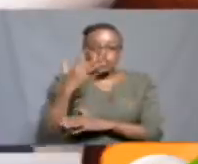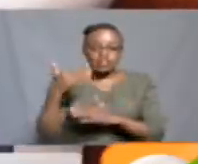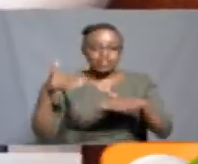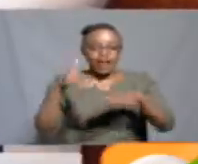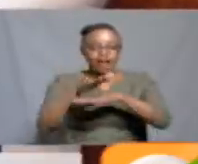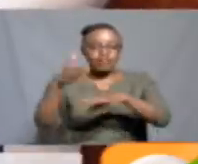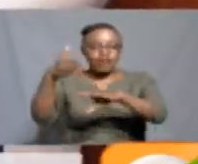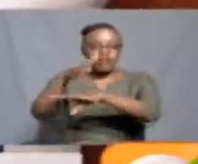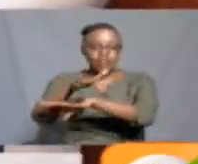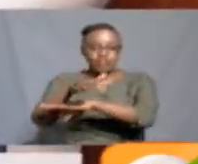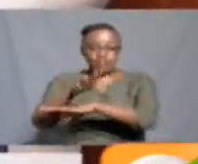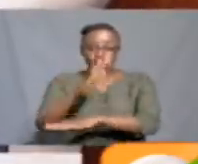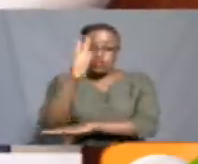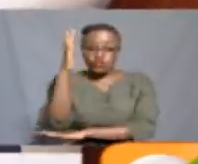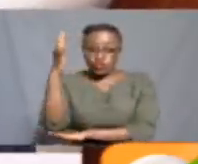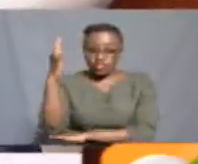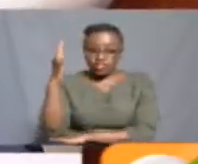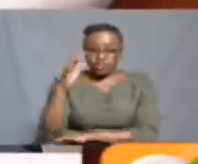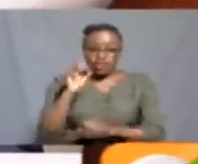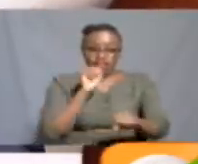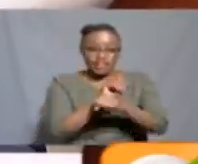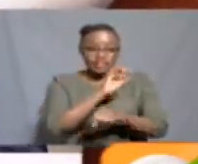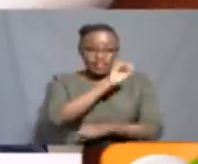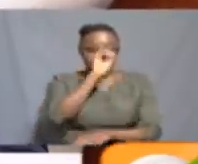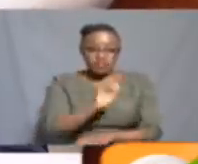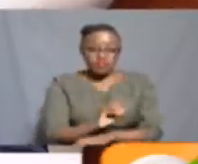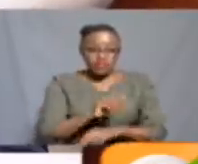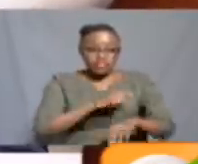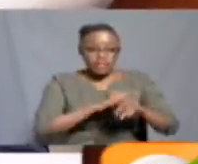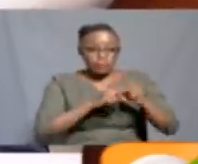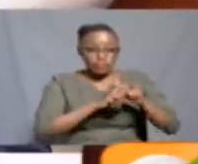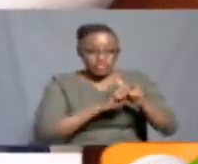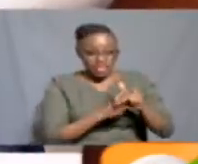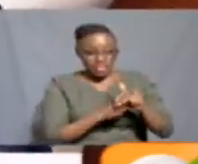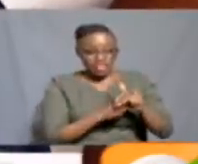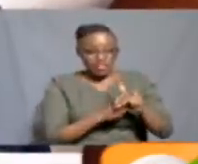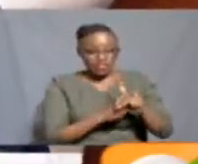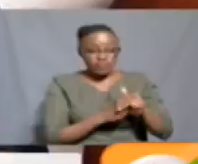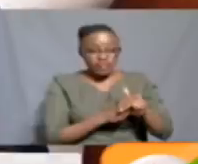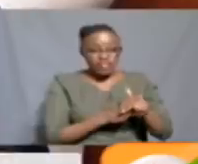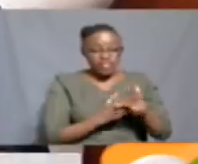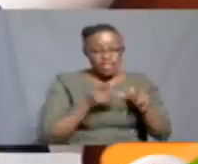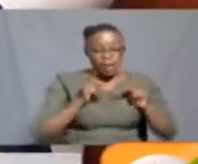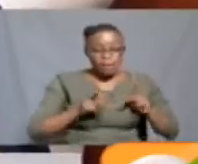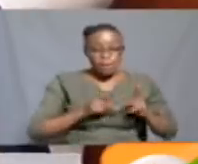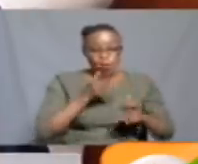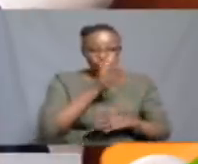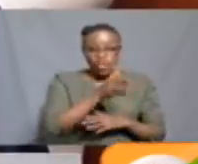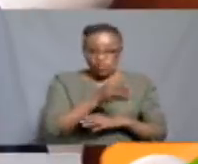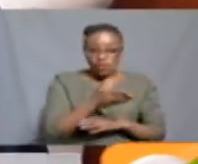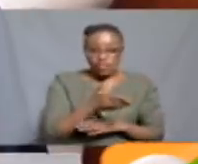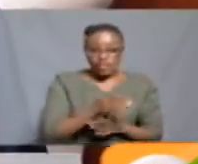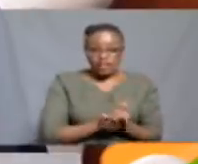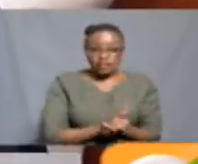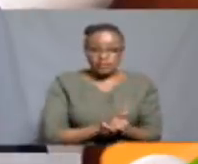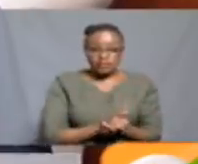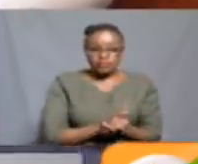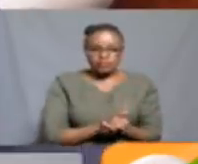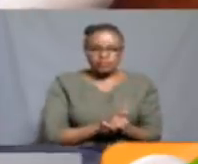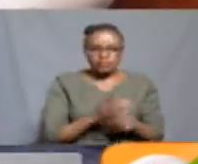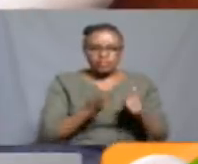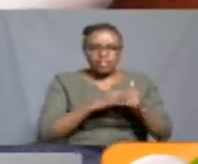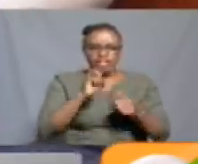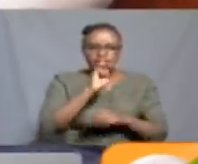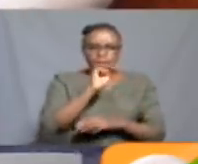Yeah. Now, we were 11% when we started. Correct. When the population was only 8 million. Mm.